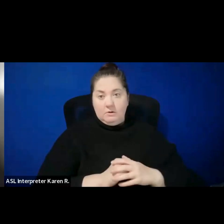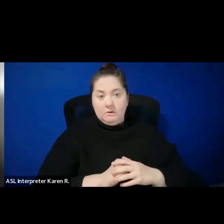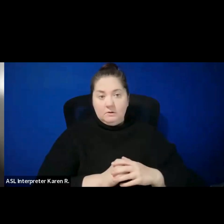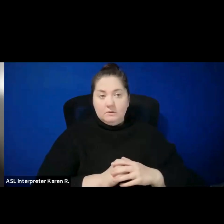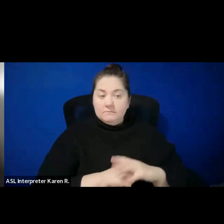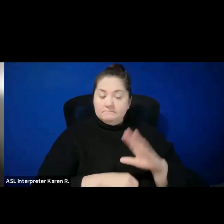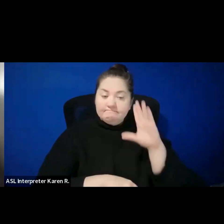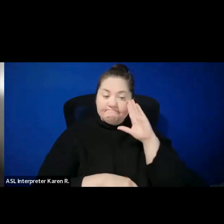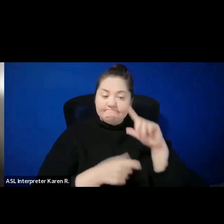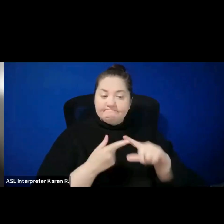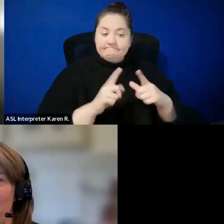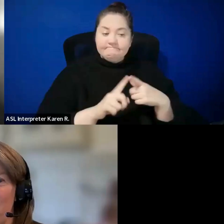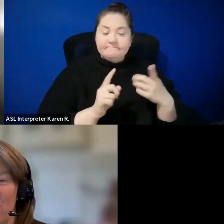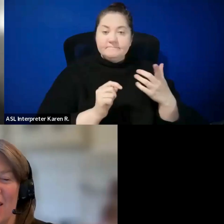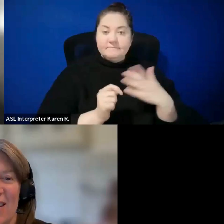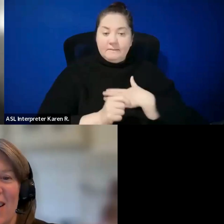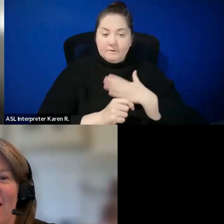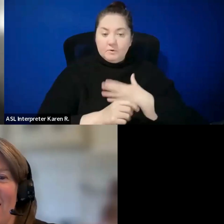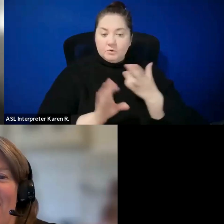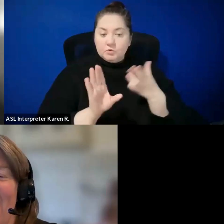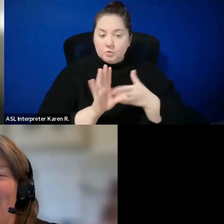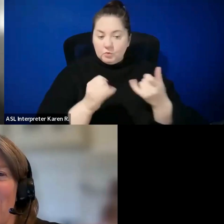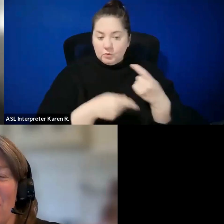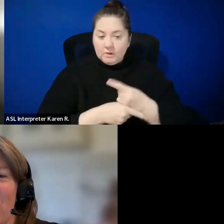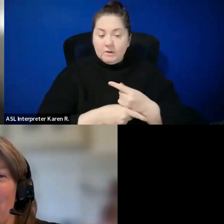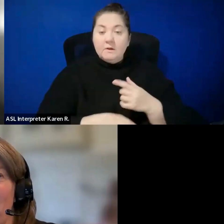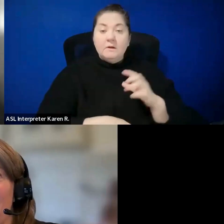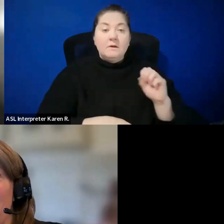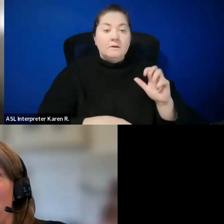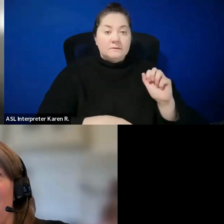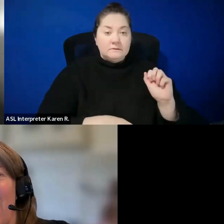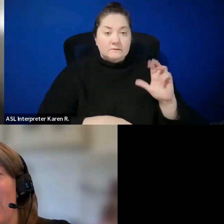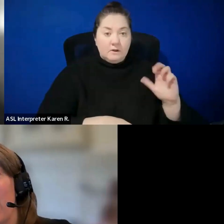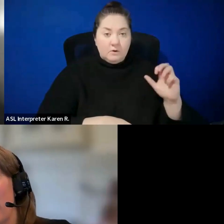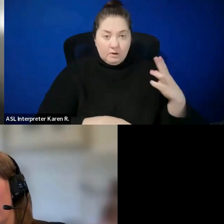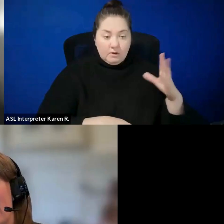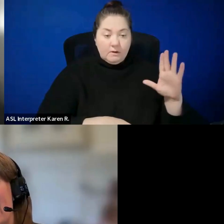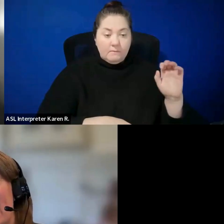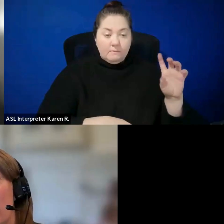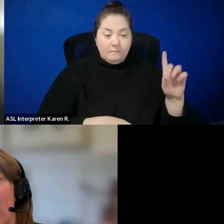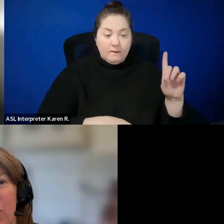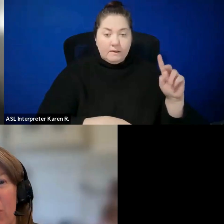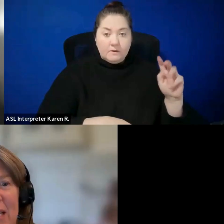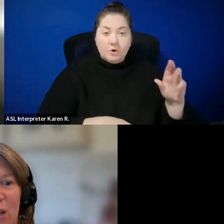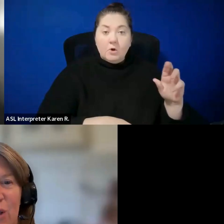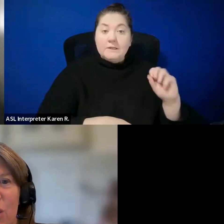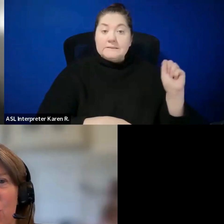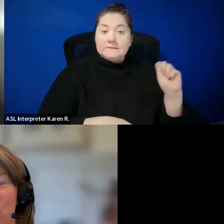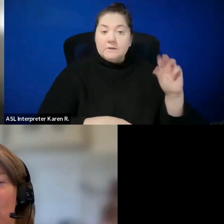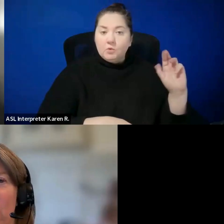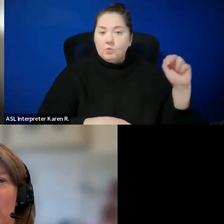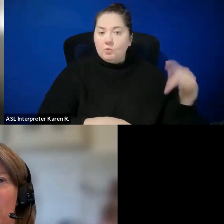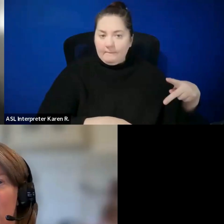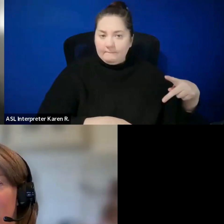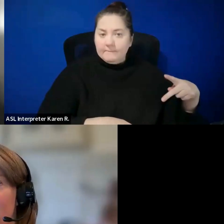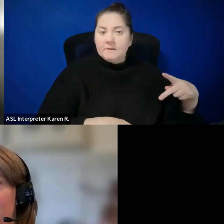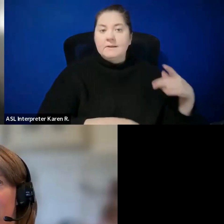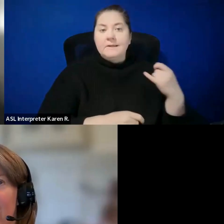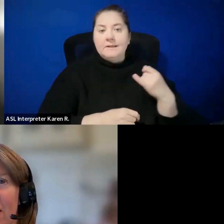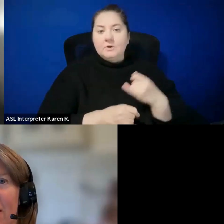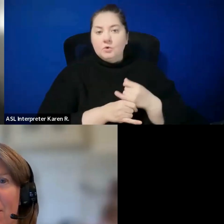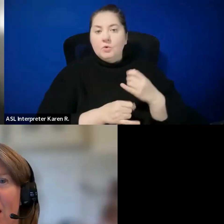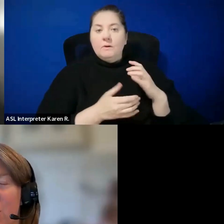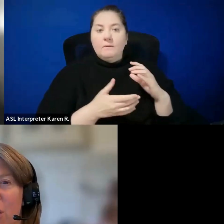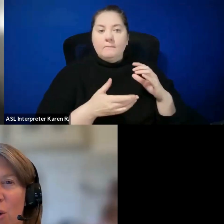Hi, friends. So glad that you could join us today. I'm Sarah Bednar. I work at Seattle Rep as an Institutional Partnerships